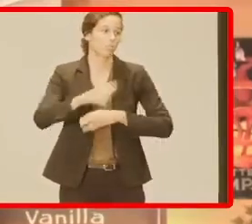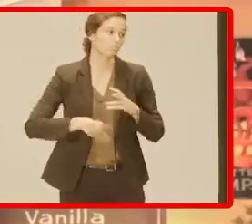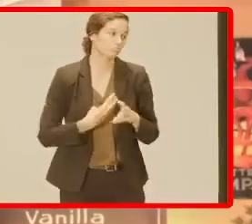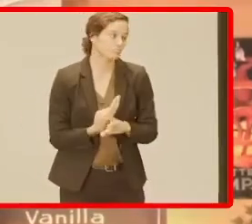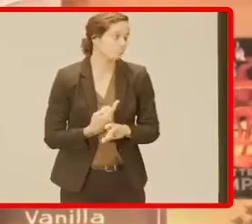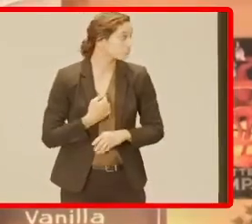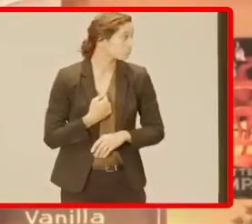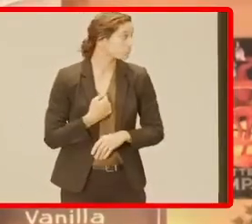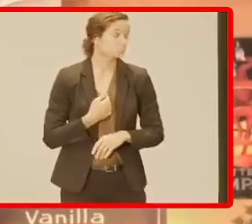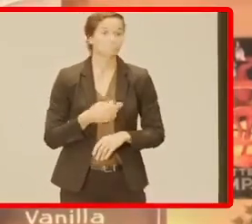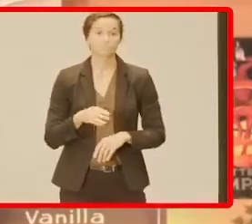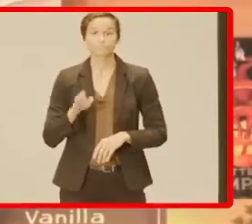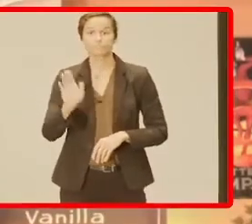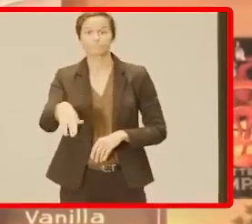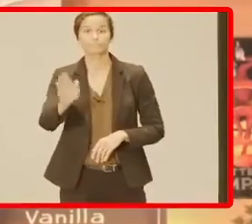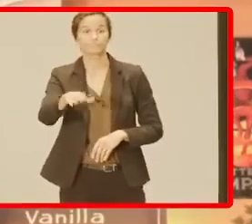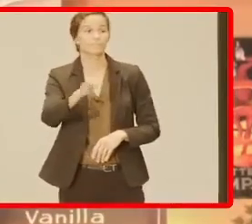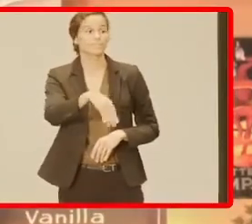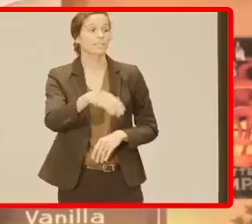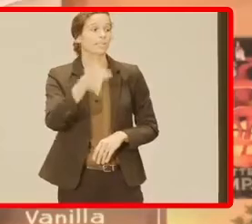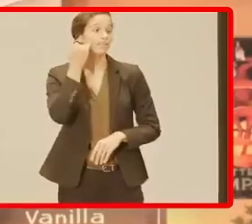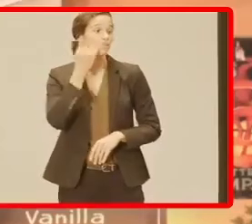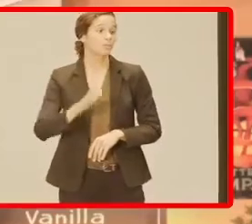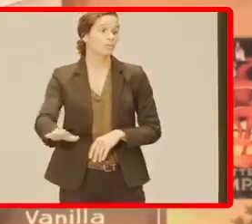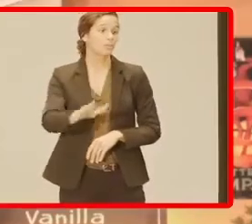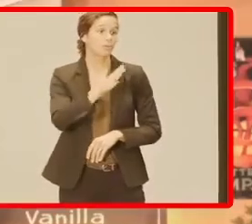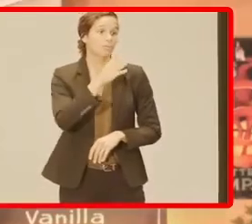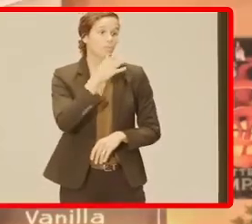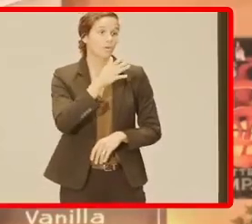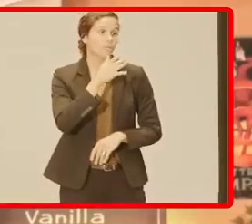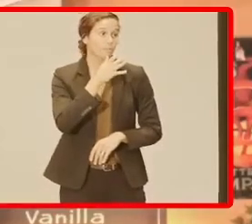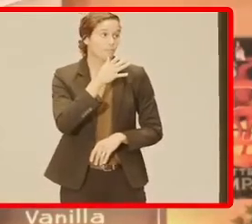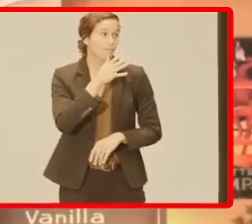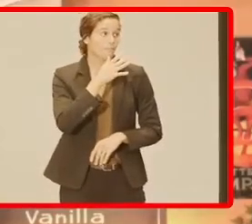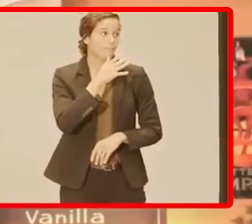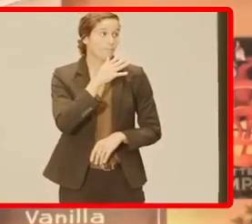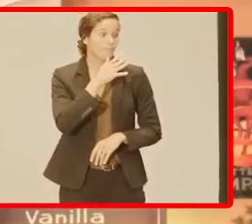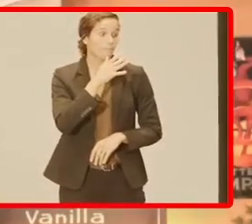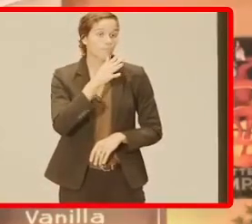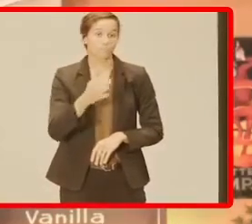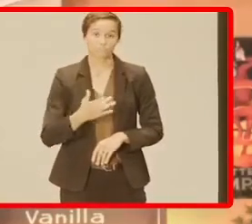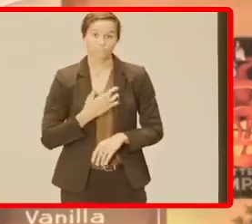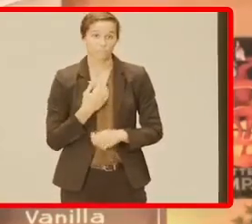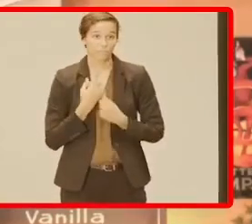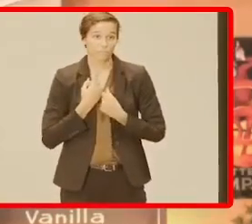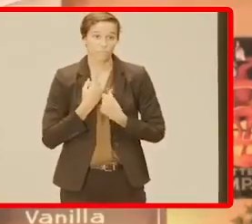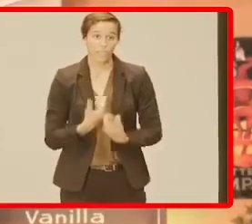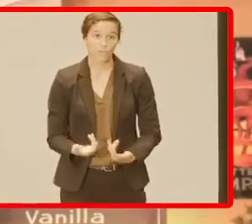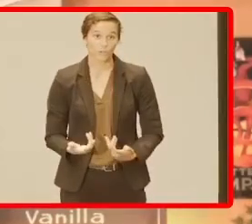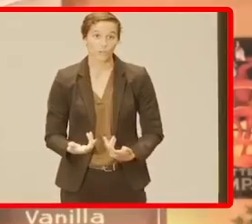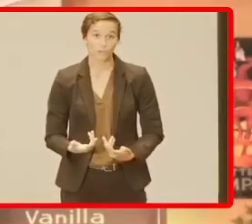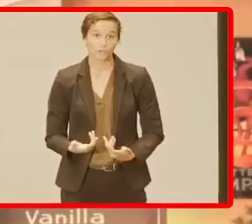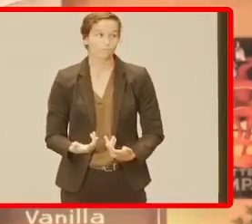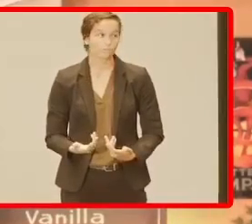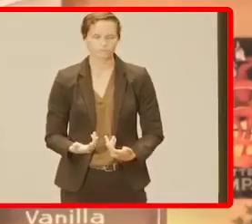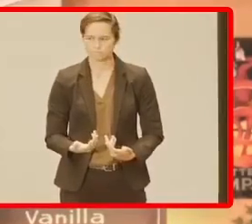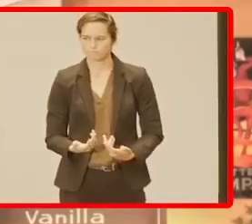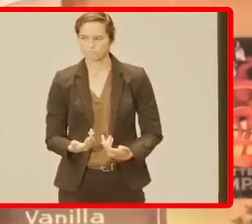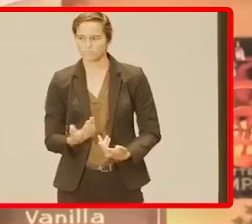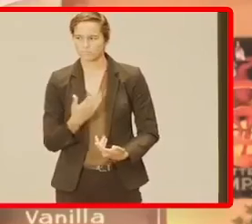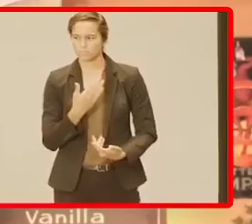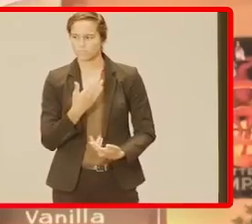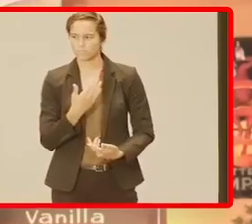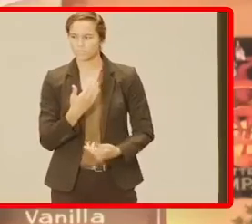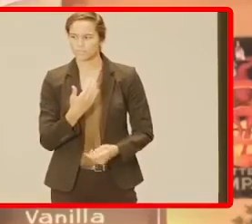If your mom with special needs child, please stand up.